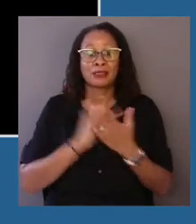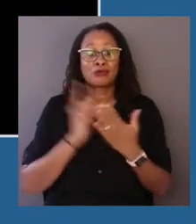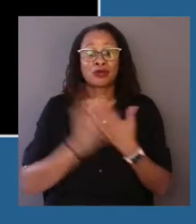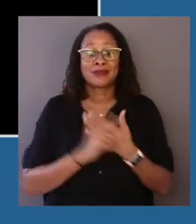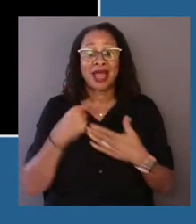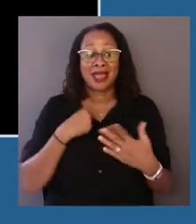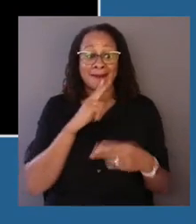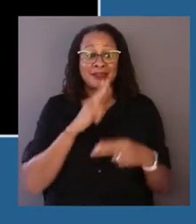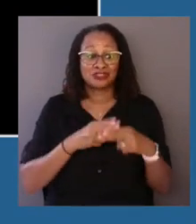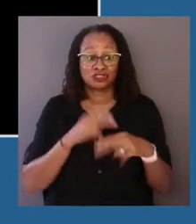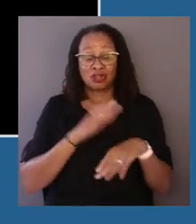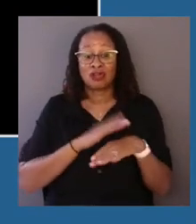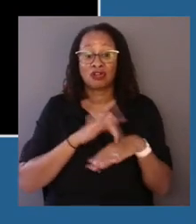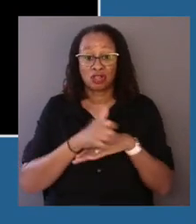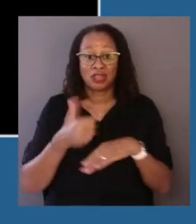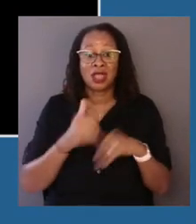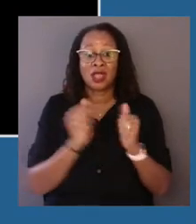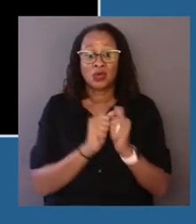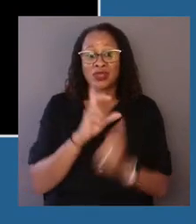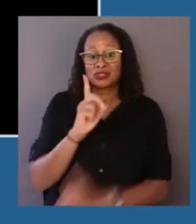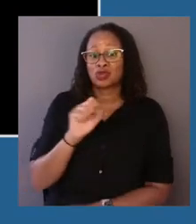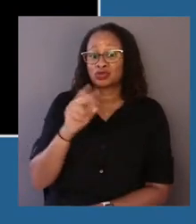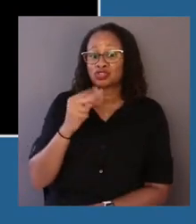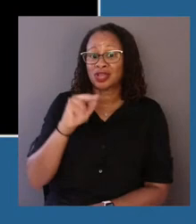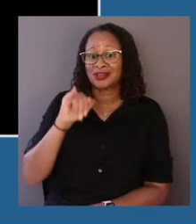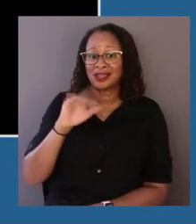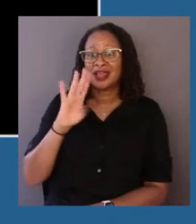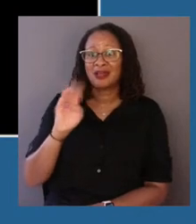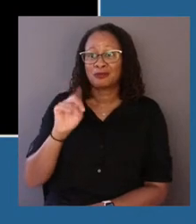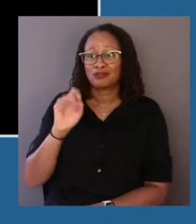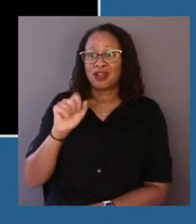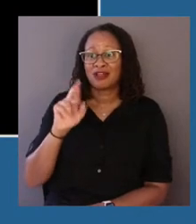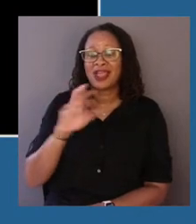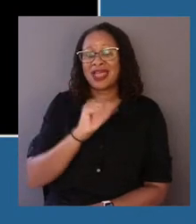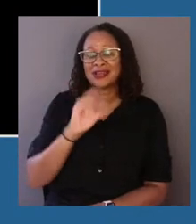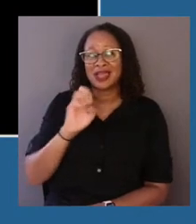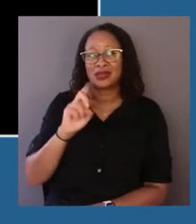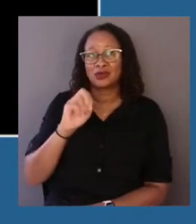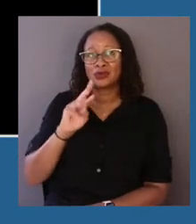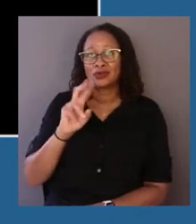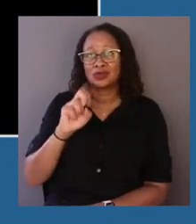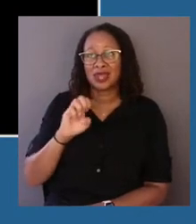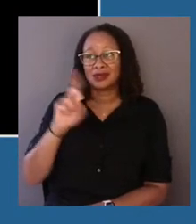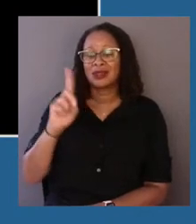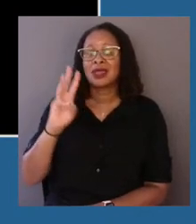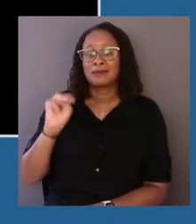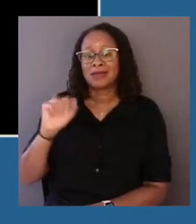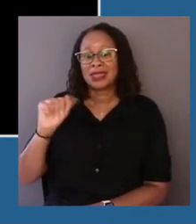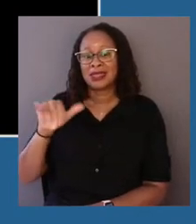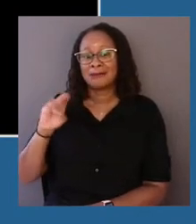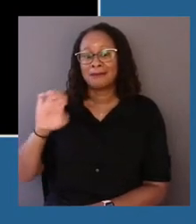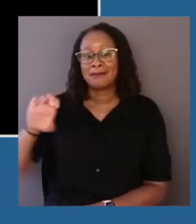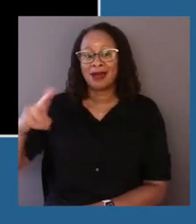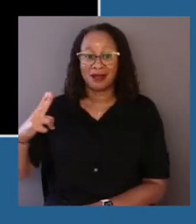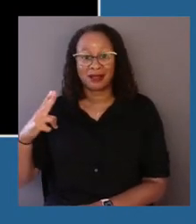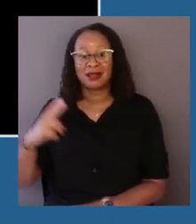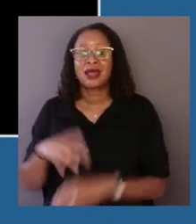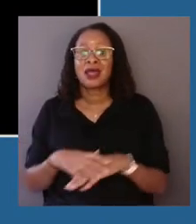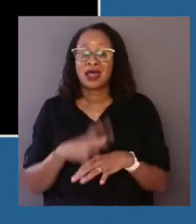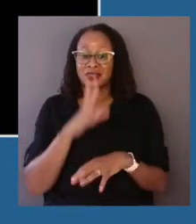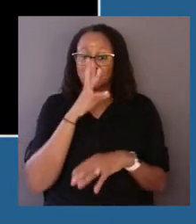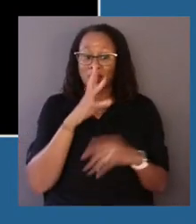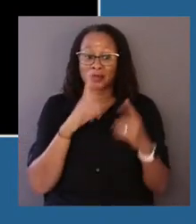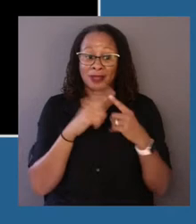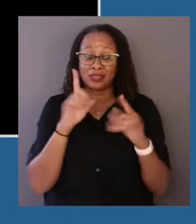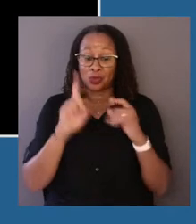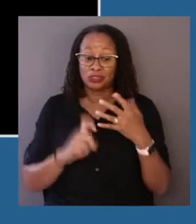the wonderful Dilshani Pereira and Ed Maybach, about the questions we've been talking about just now, with